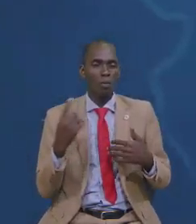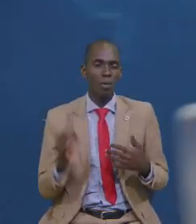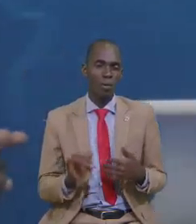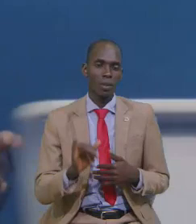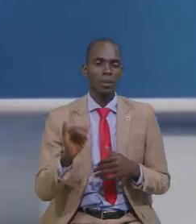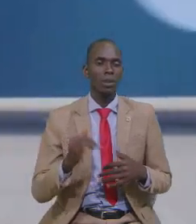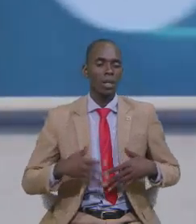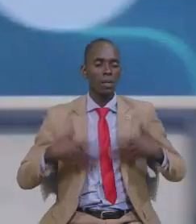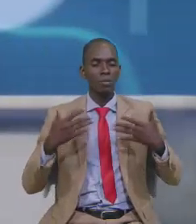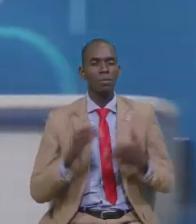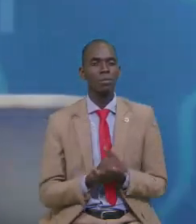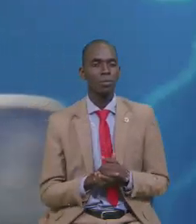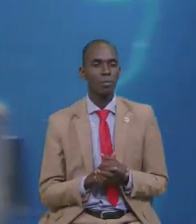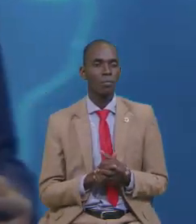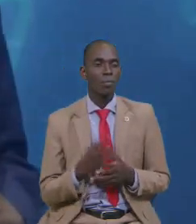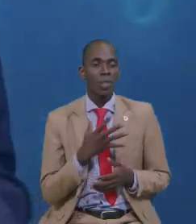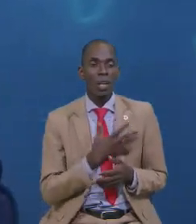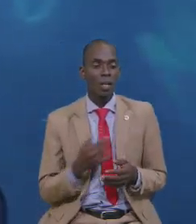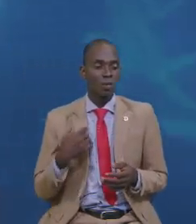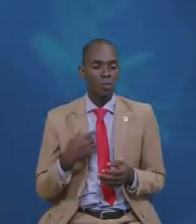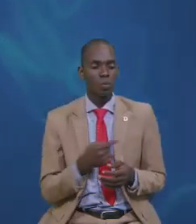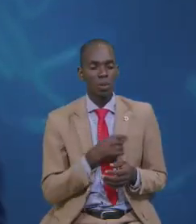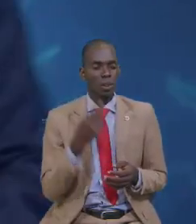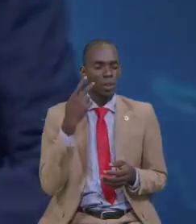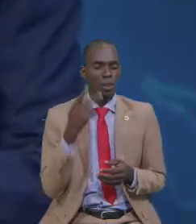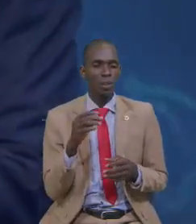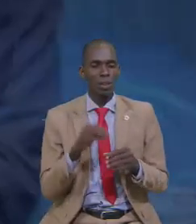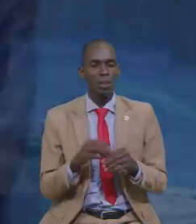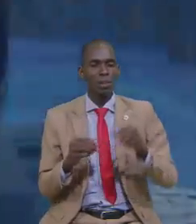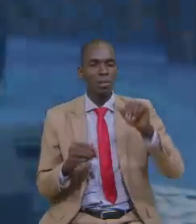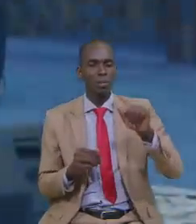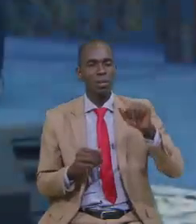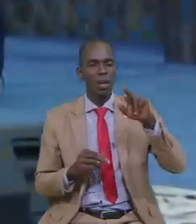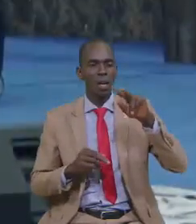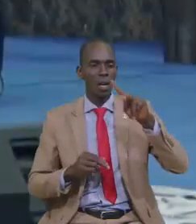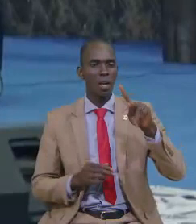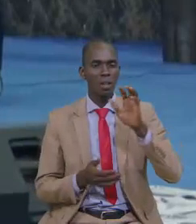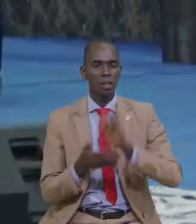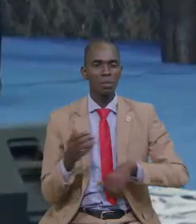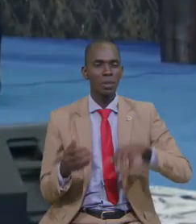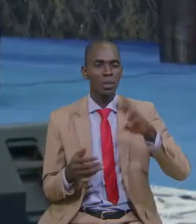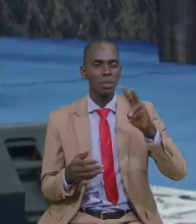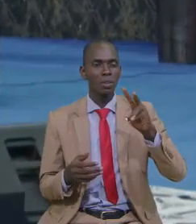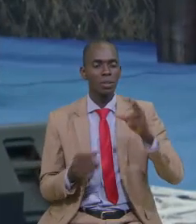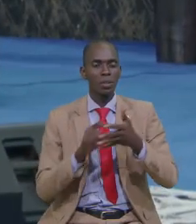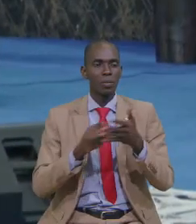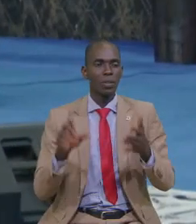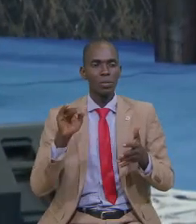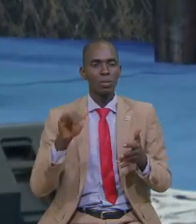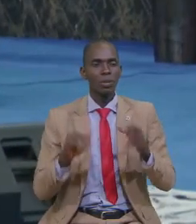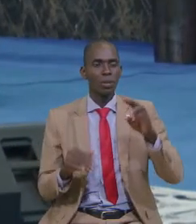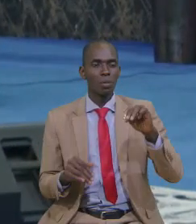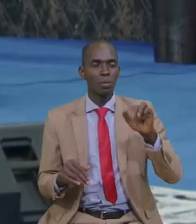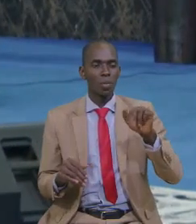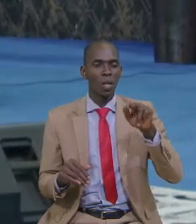everlasting life. And we're told in Mark chapter 16, verse 15,